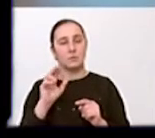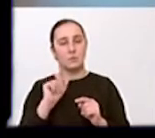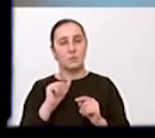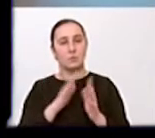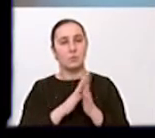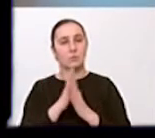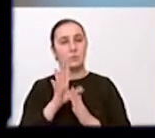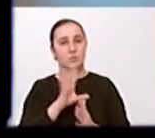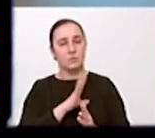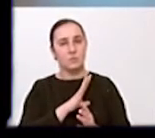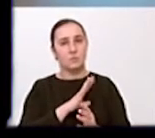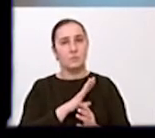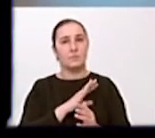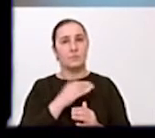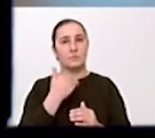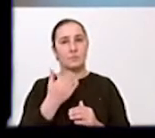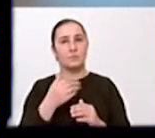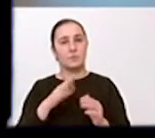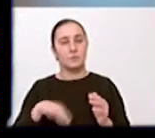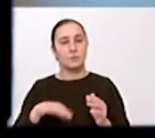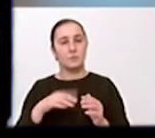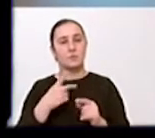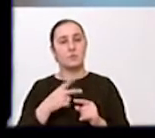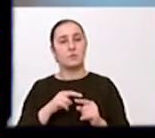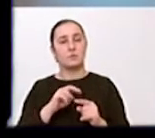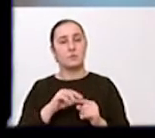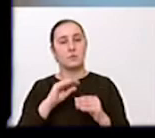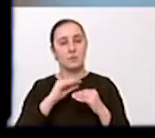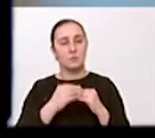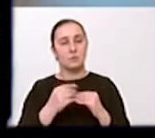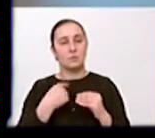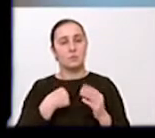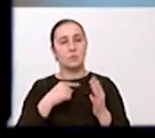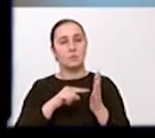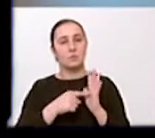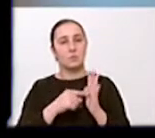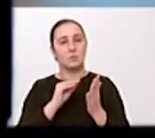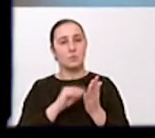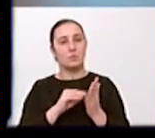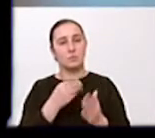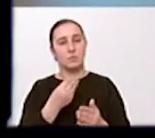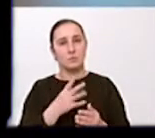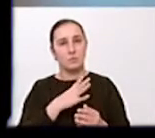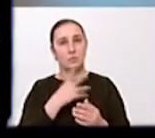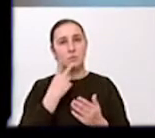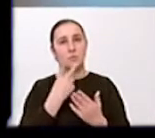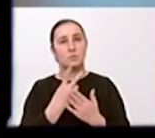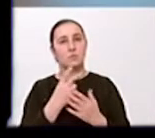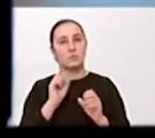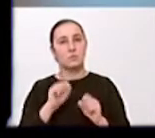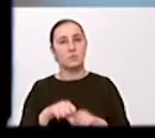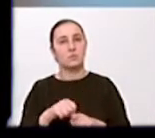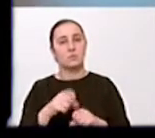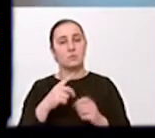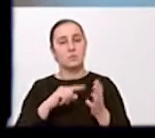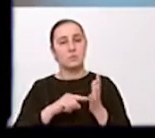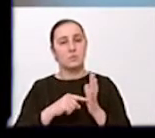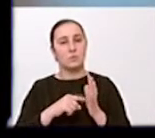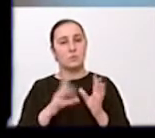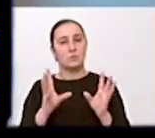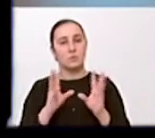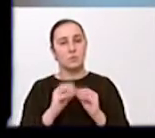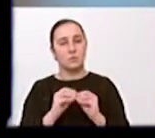chiqdi. Demak, undan keyingi qatlamga biz nuqta qo'yib berdik. Ko'rishingiz mumkin. Nuqtalari